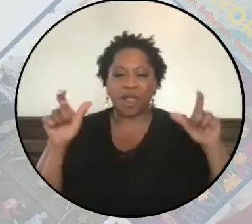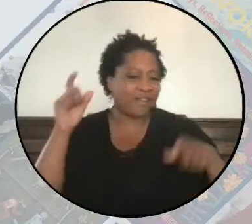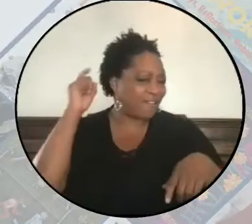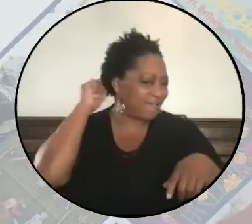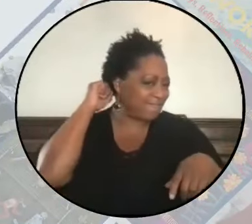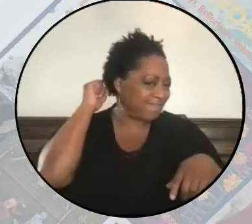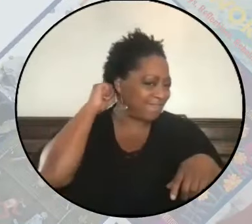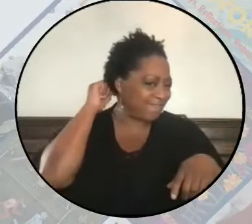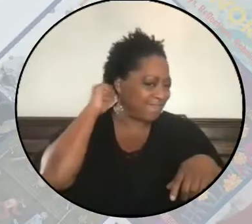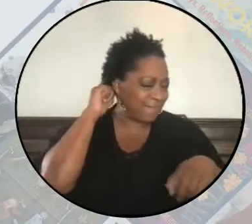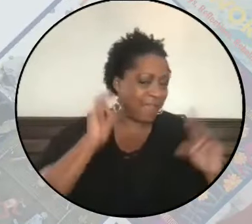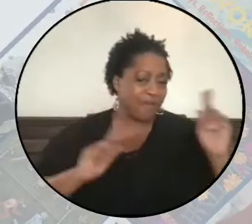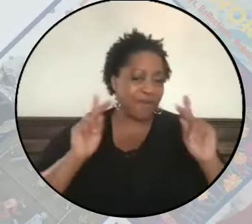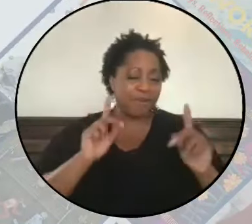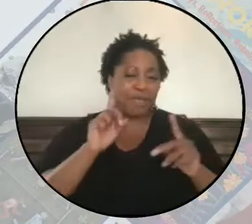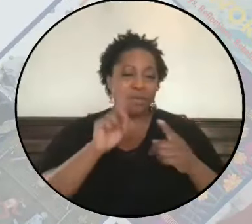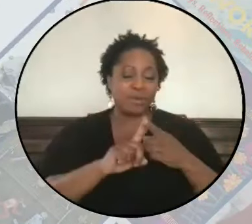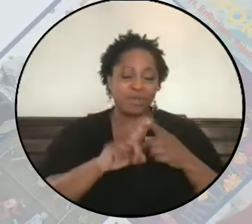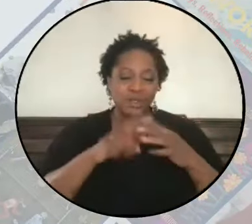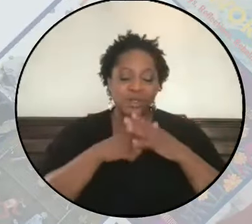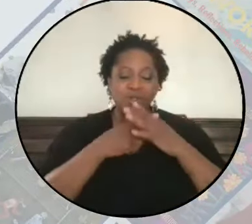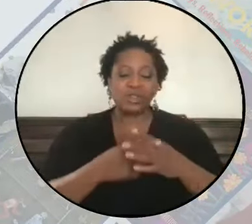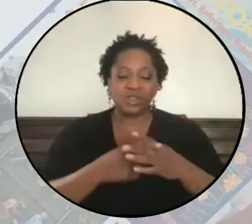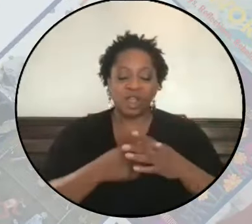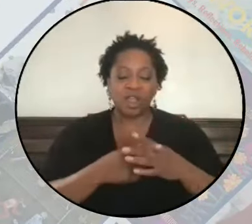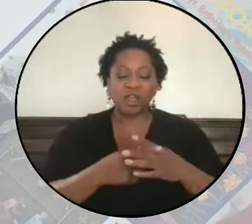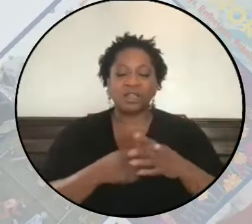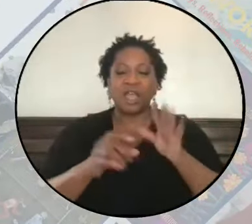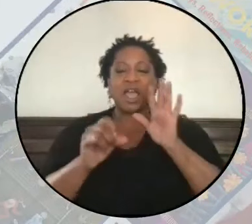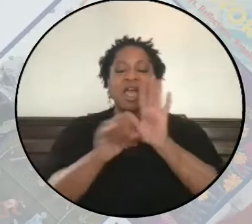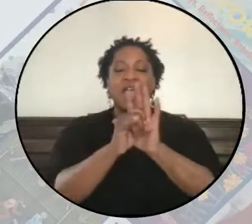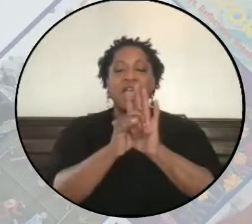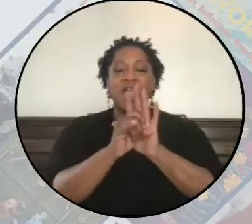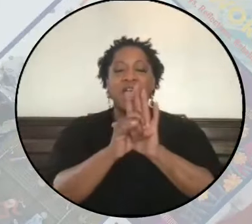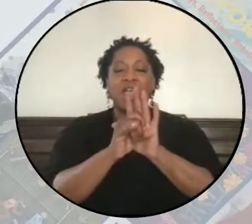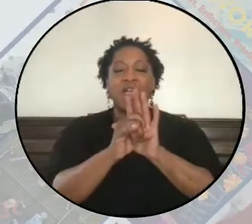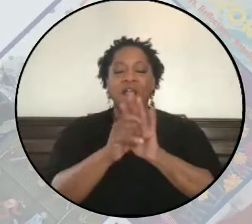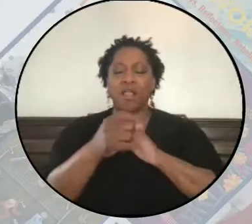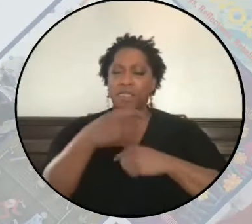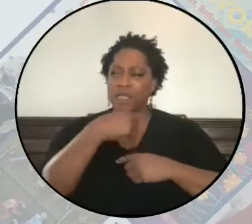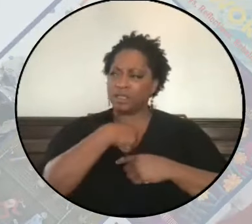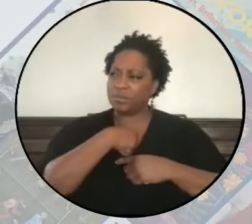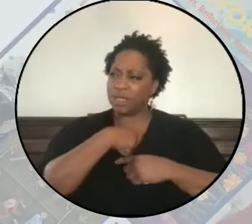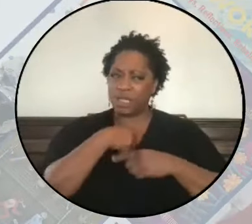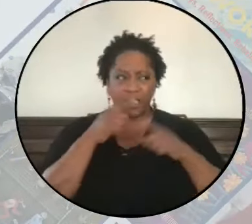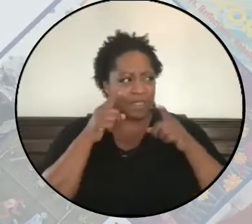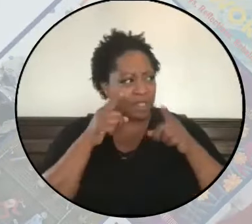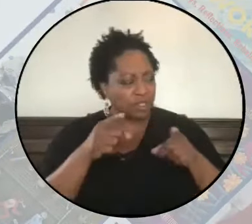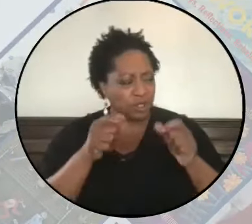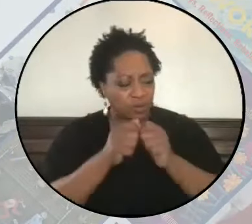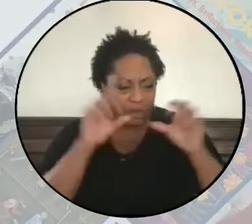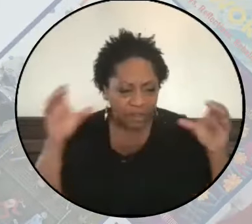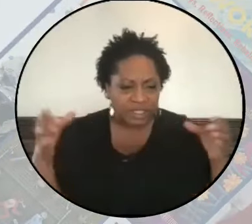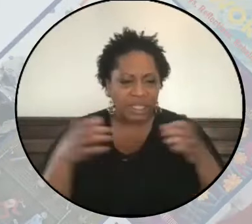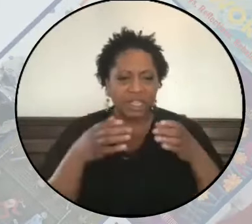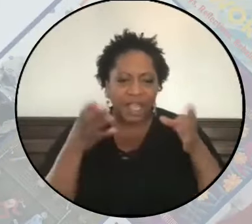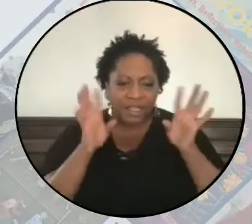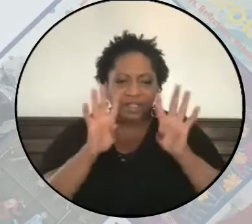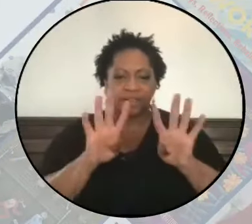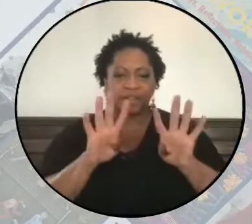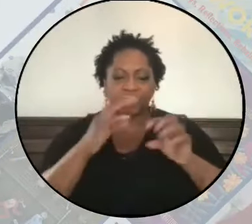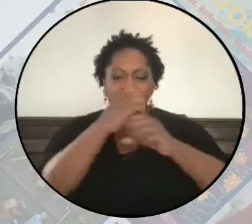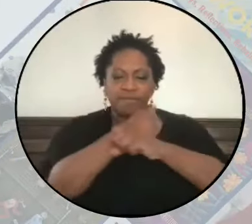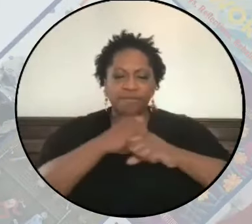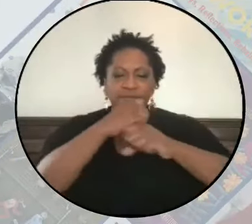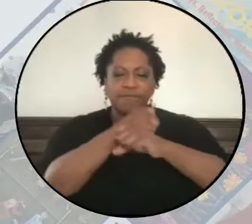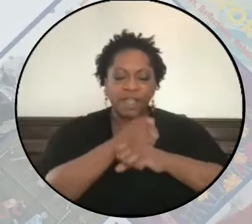and and and for people to begin to identify uh themselves with this you know Collective uh